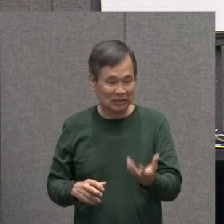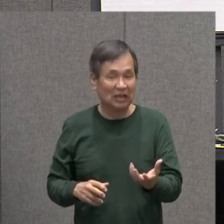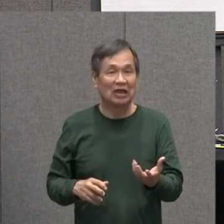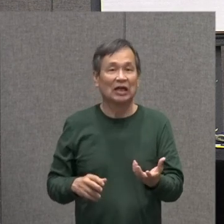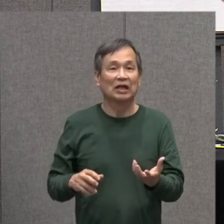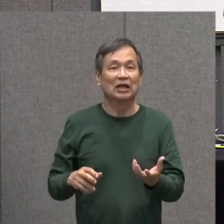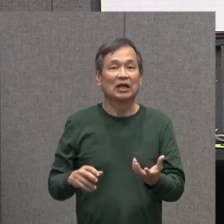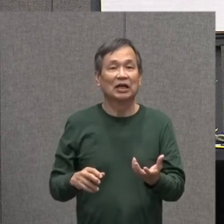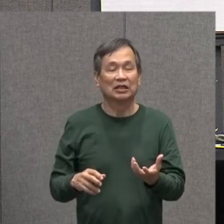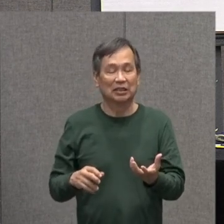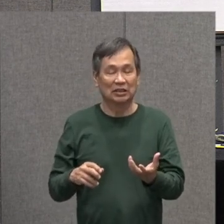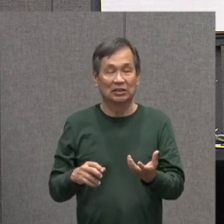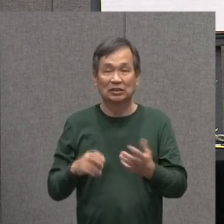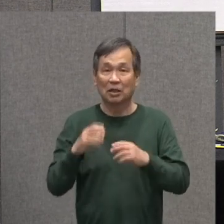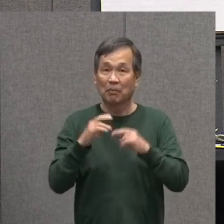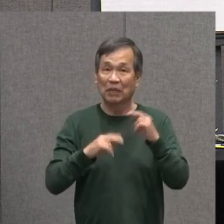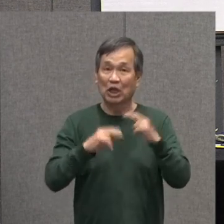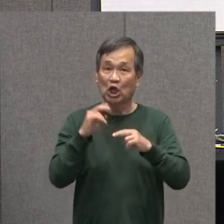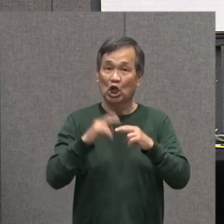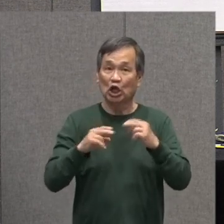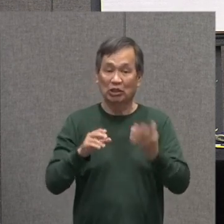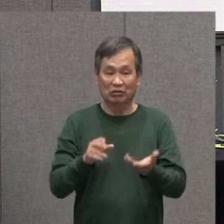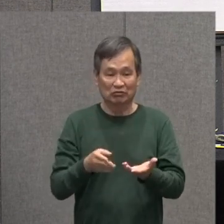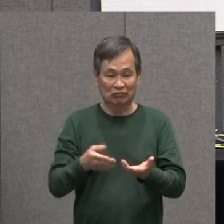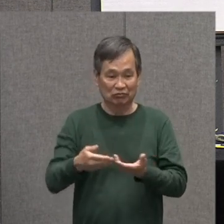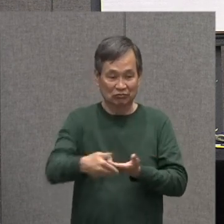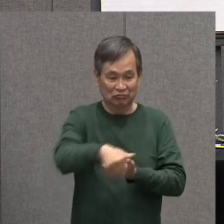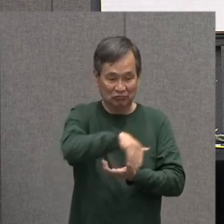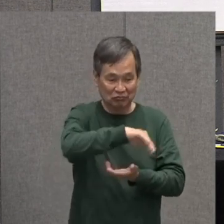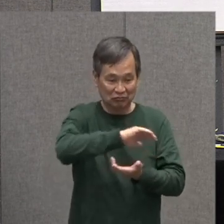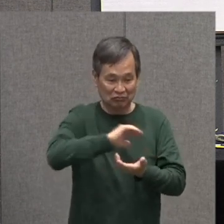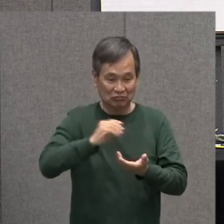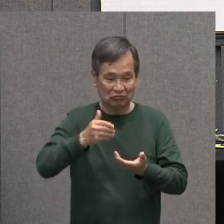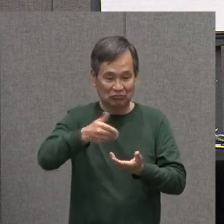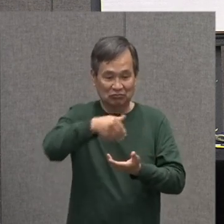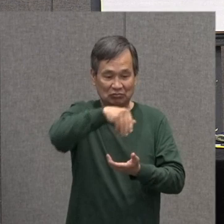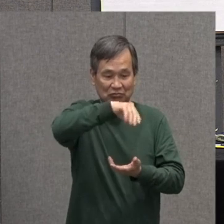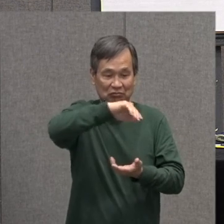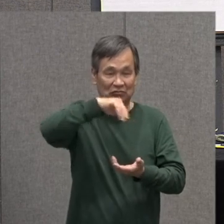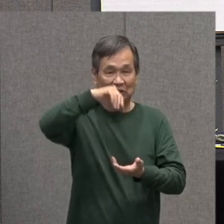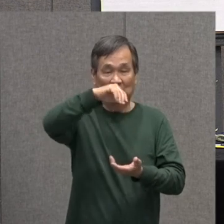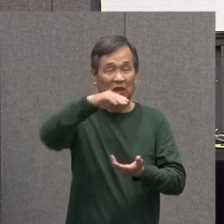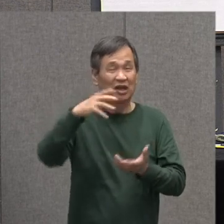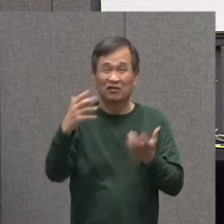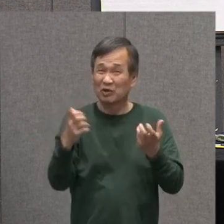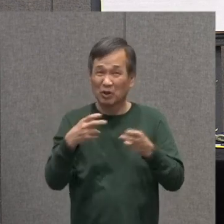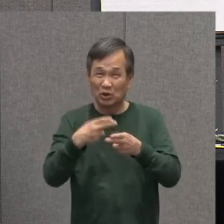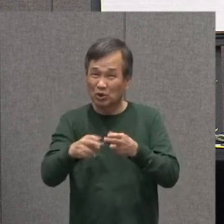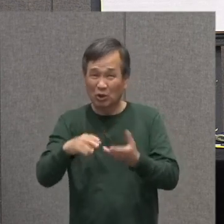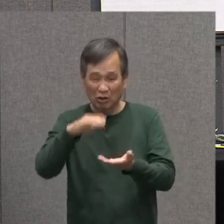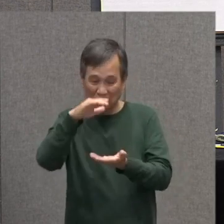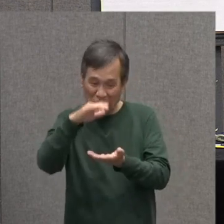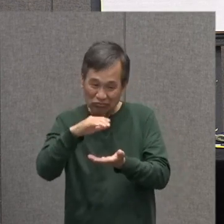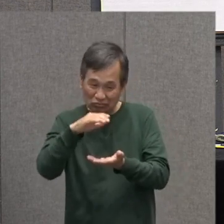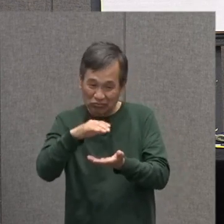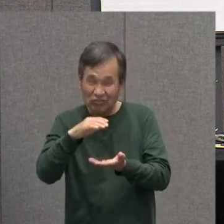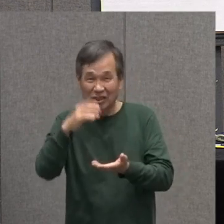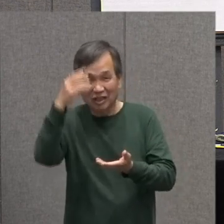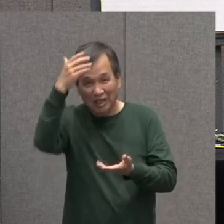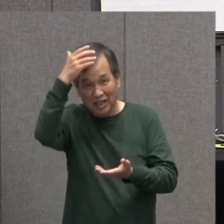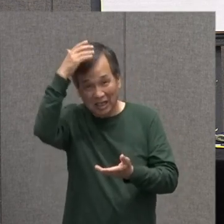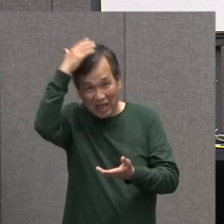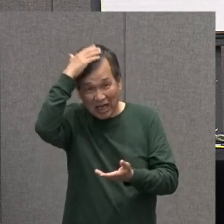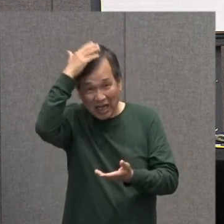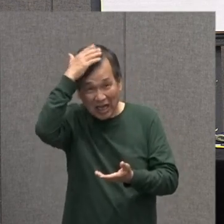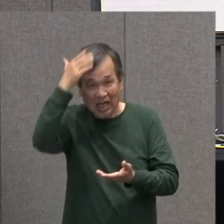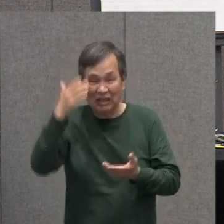just sort of build around and up, okay, as you go. If you have a shorter hat, you would only have a sort of a short area to